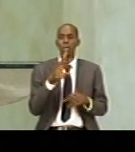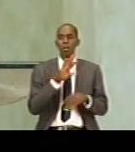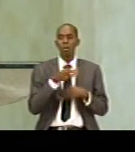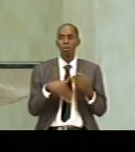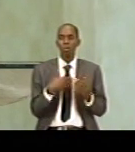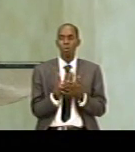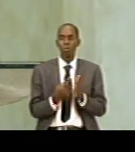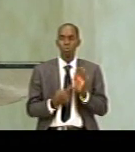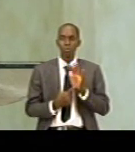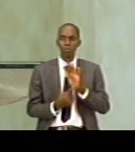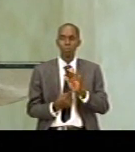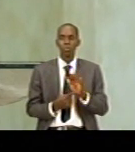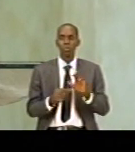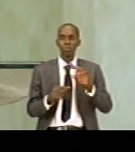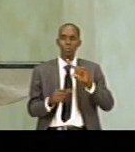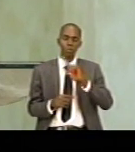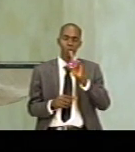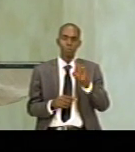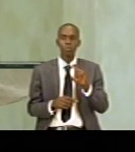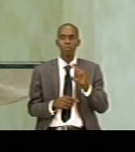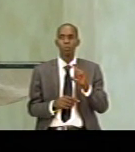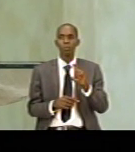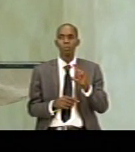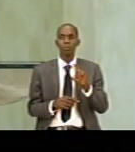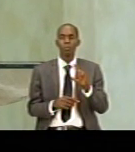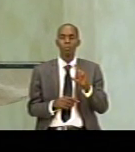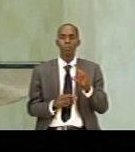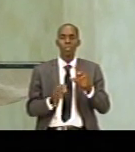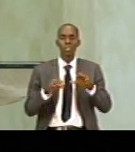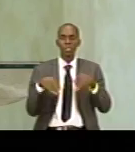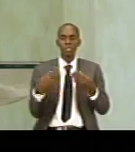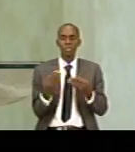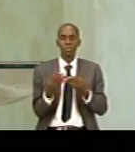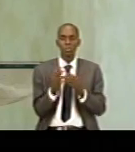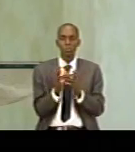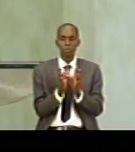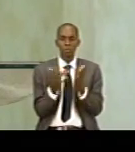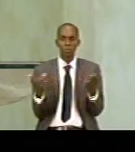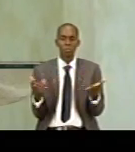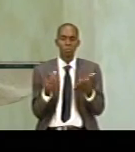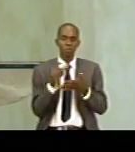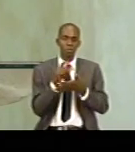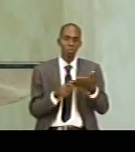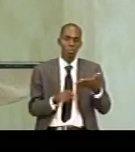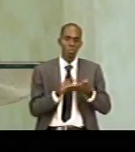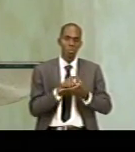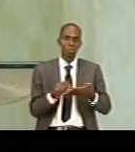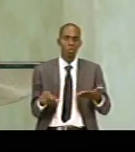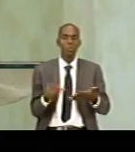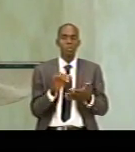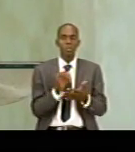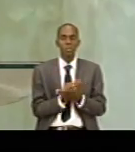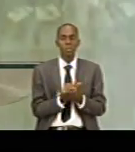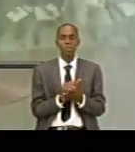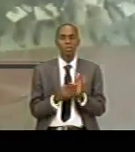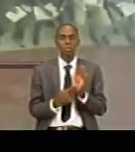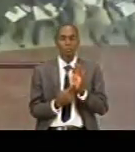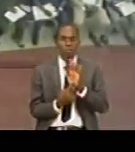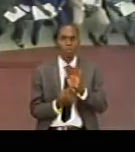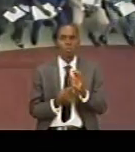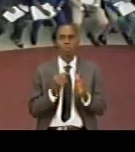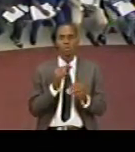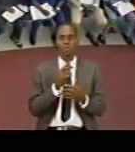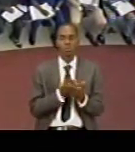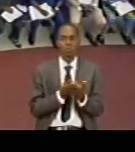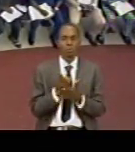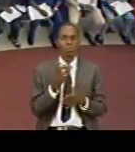Question: cite scriptural proofs of the certainty of the rapture. Anyone from this